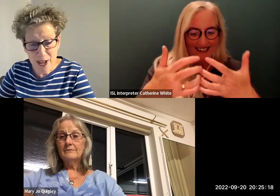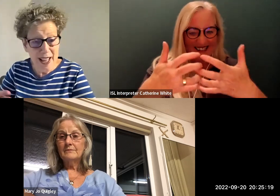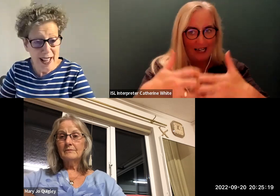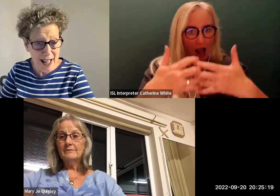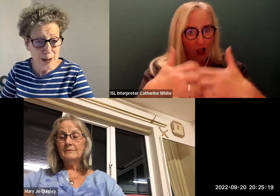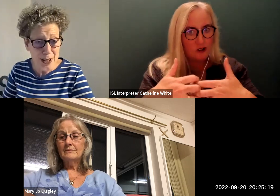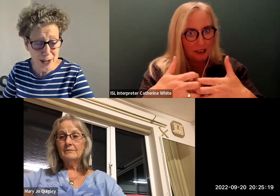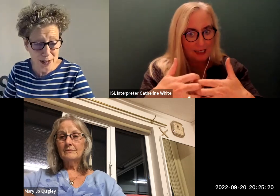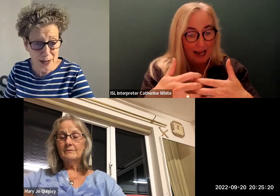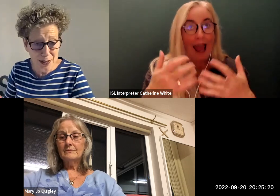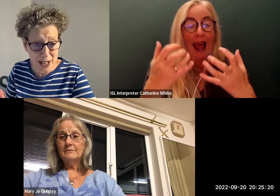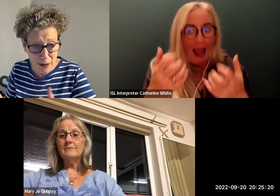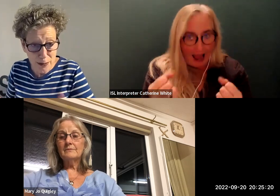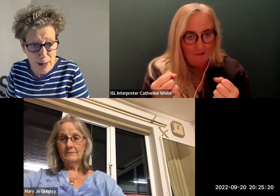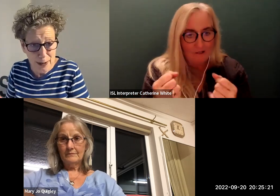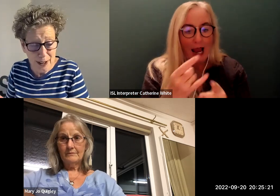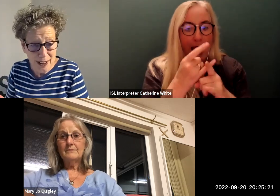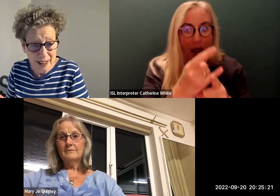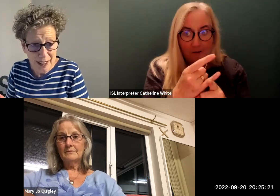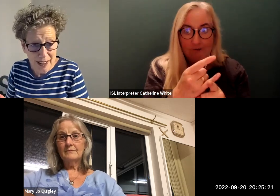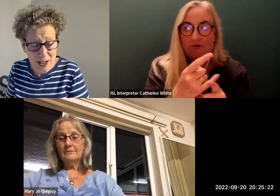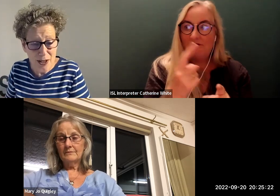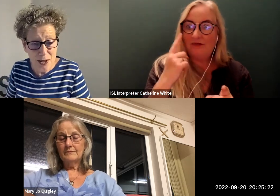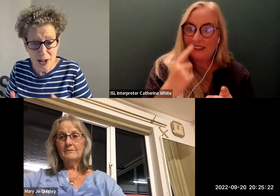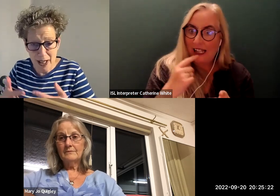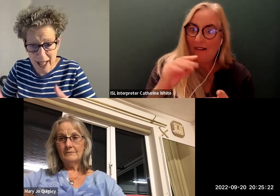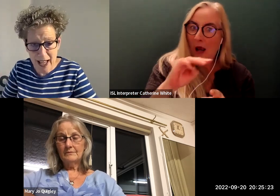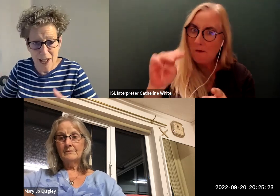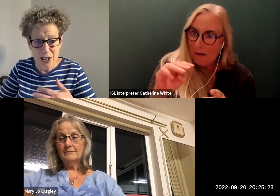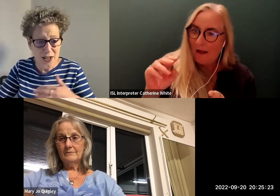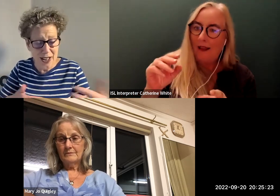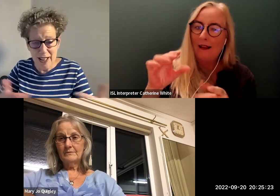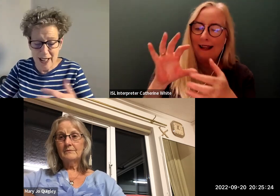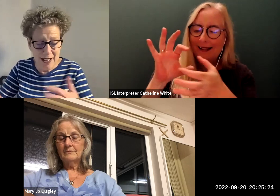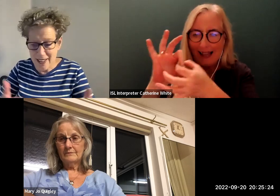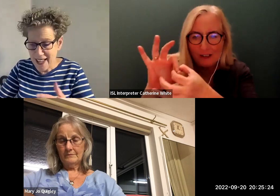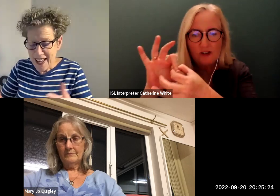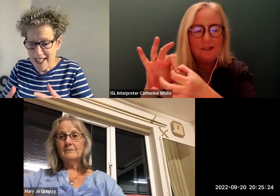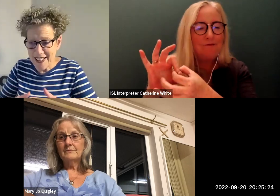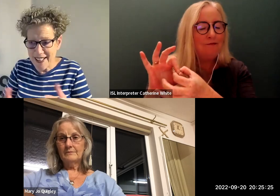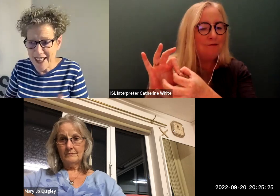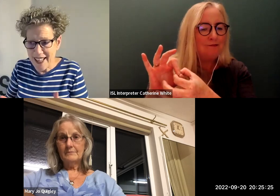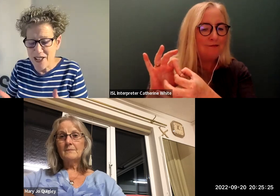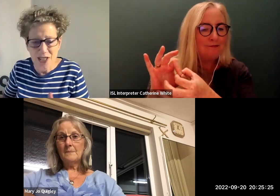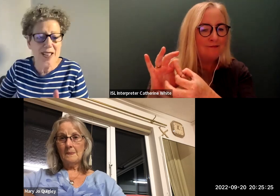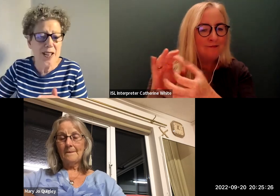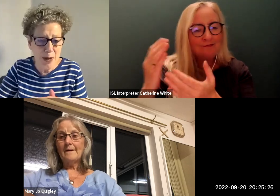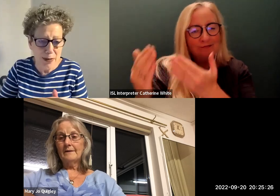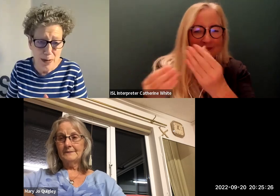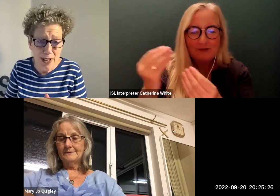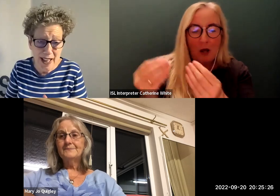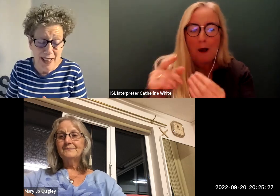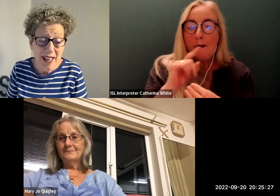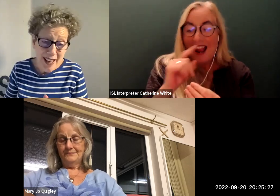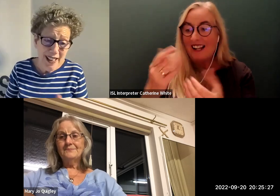has really helped a lot of mm-hmm, deaf people mm-hmm, to engage, and it's it's just another way